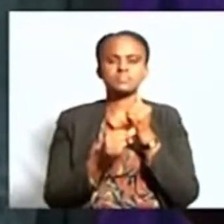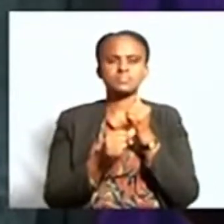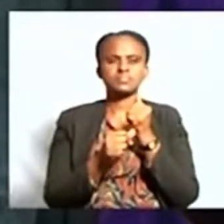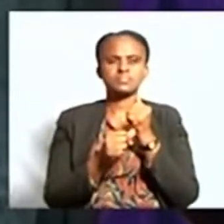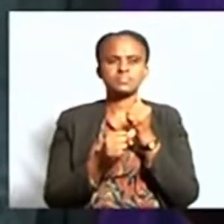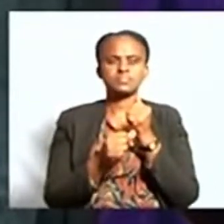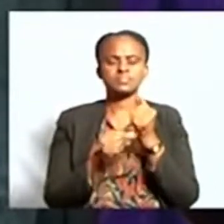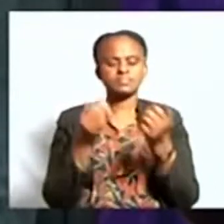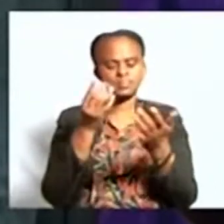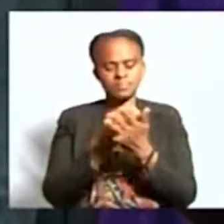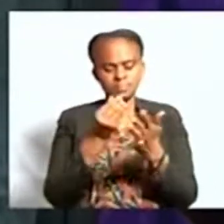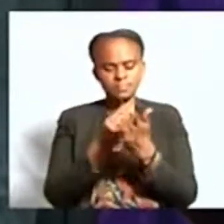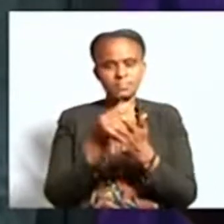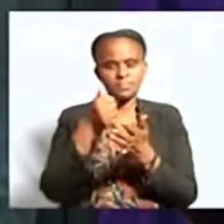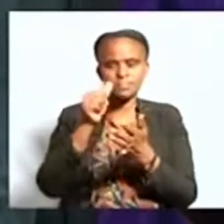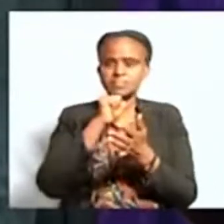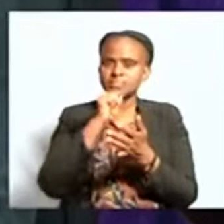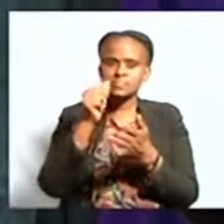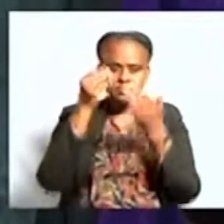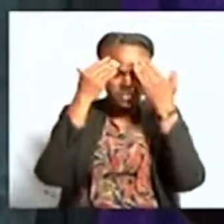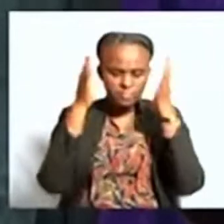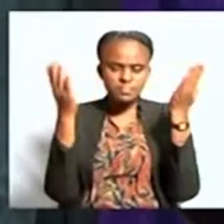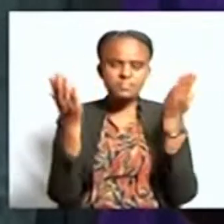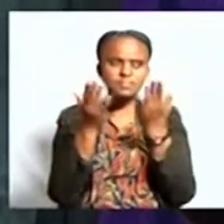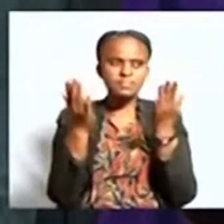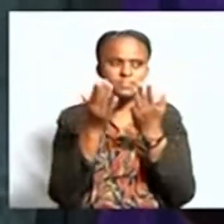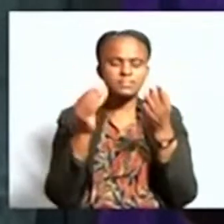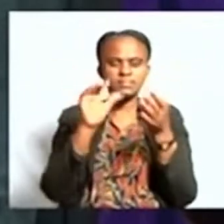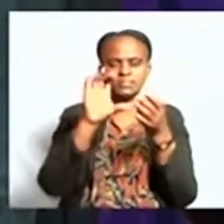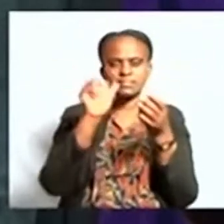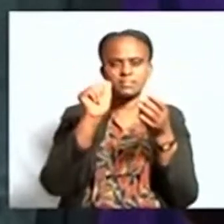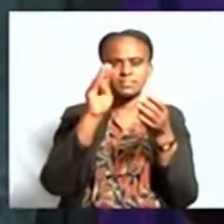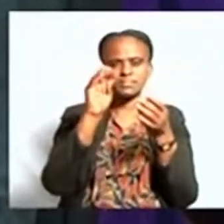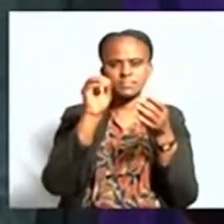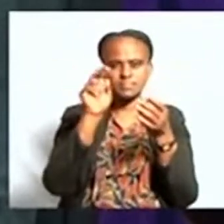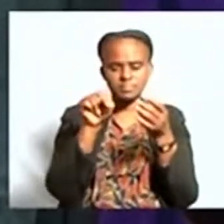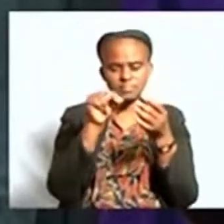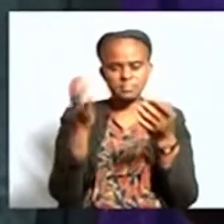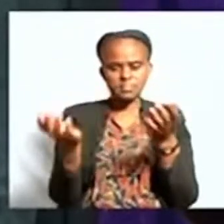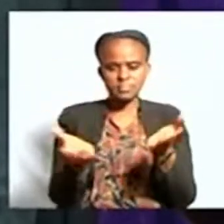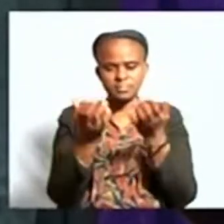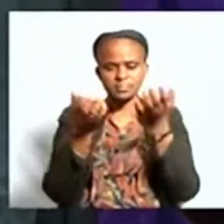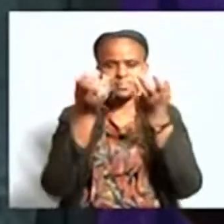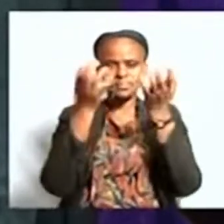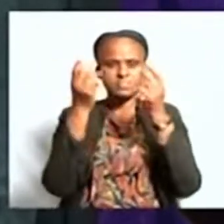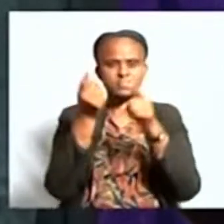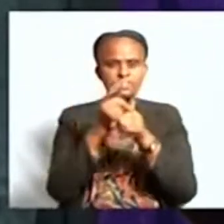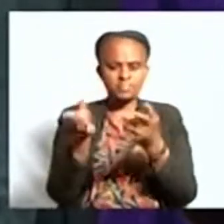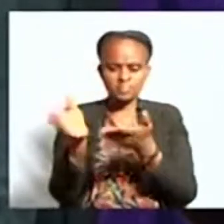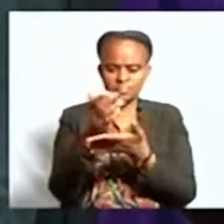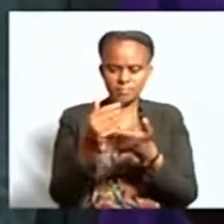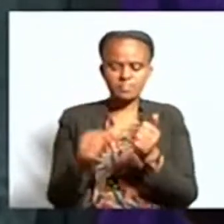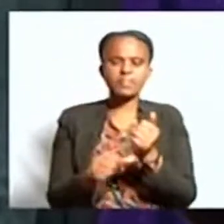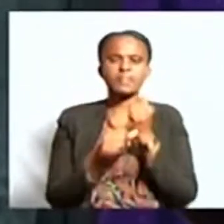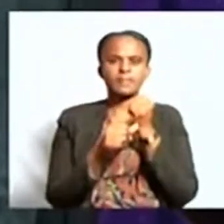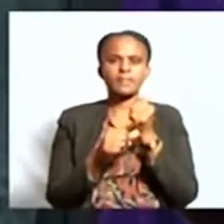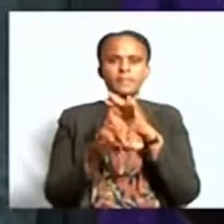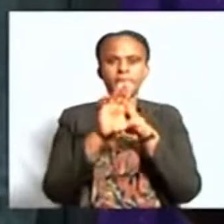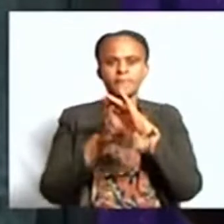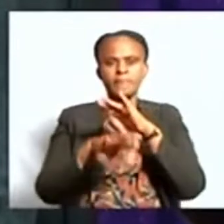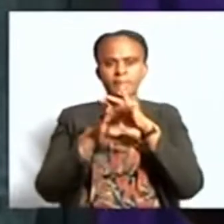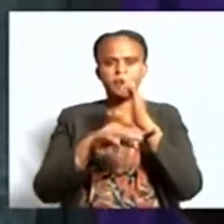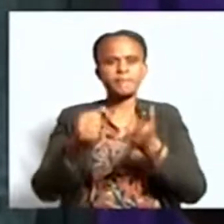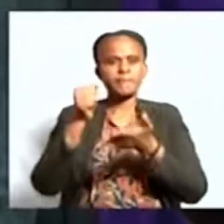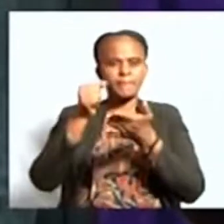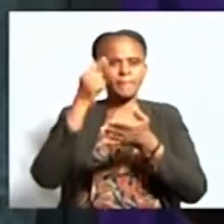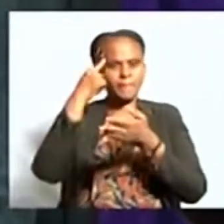The Treasury did not recognize the carbon emission surtax collected by the agency under budget line for